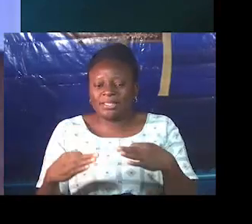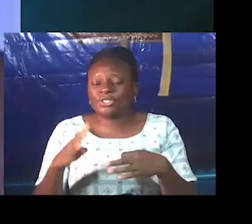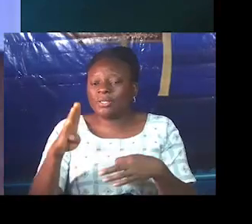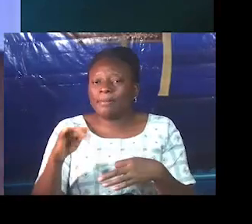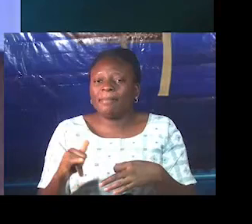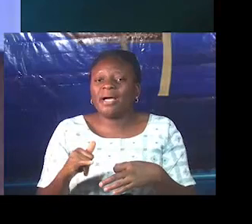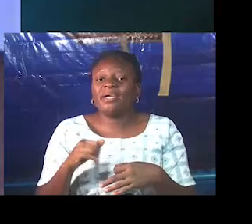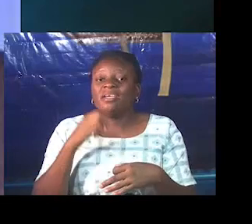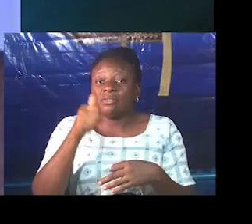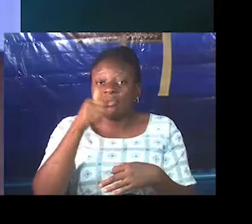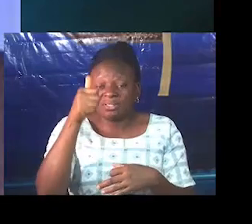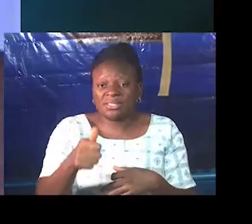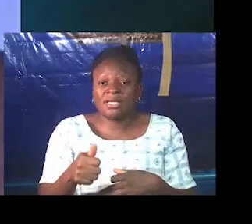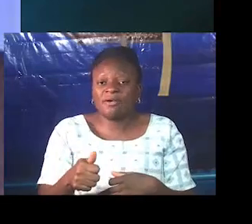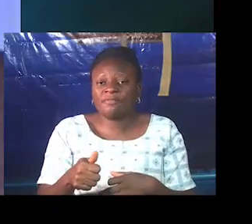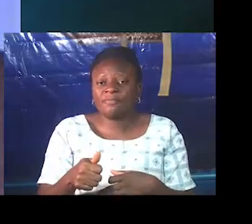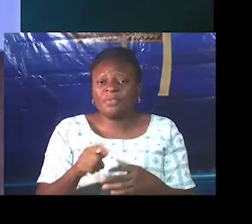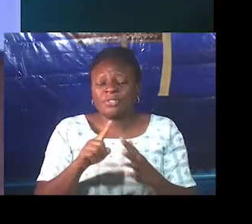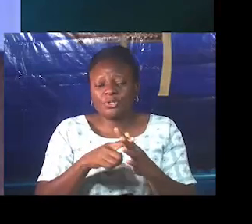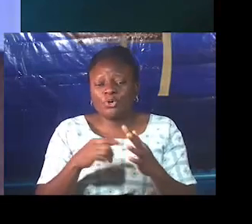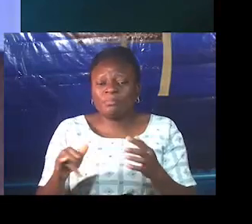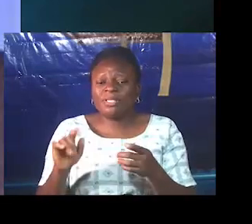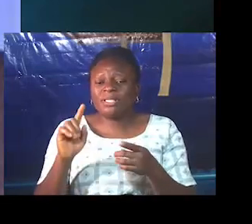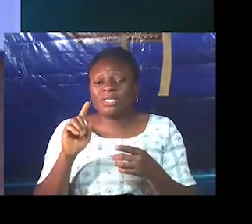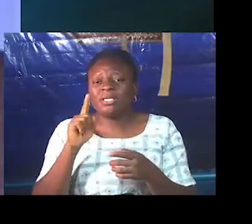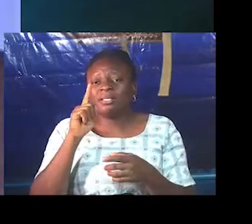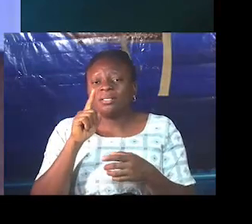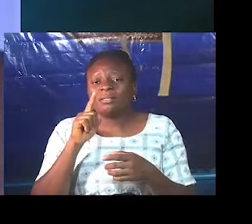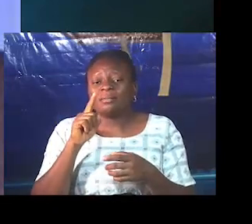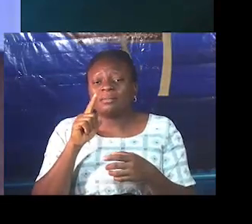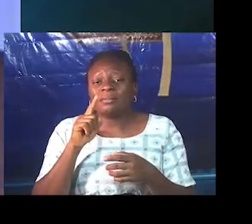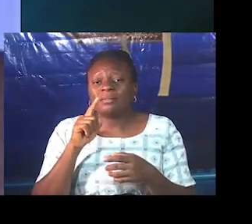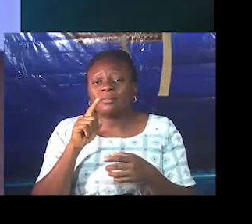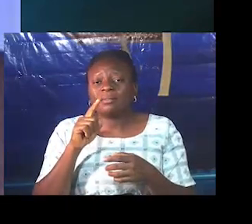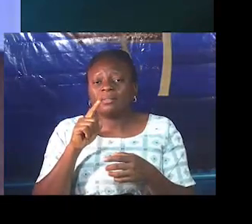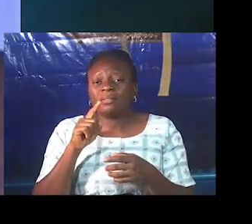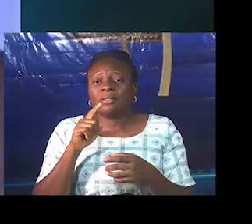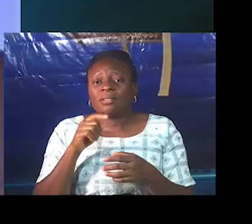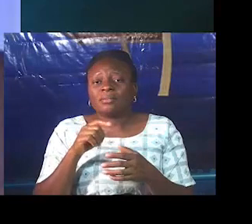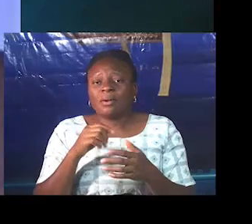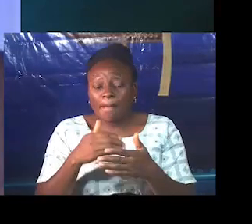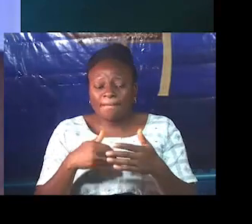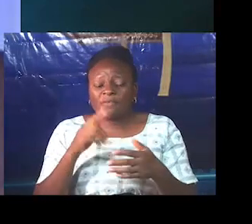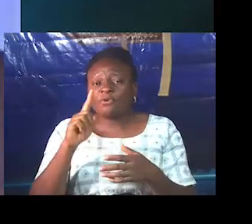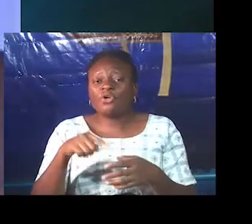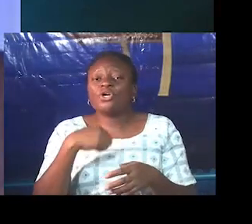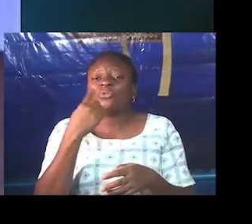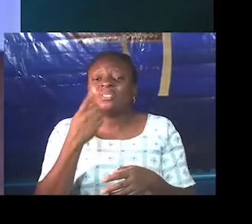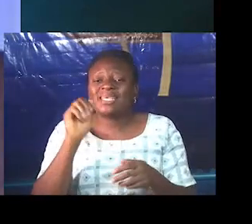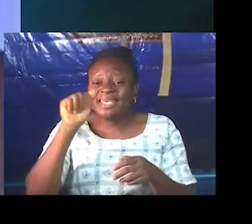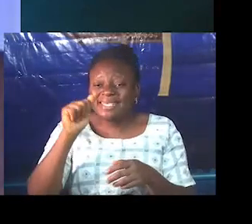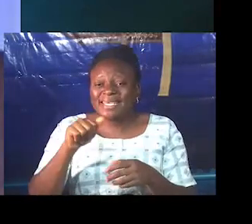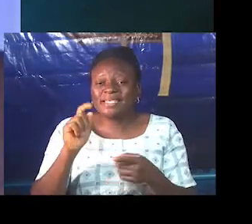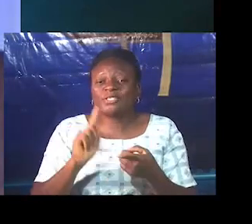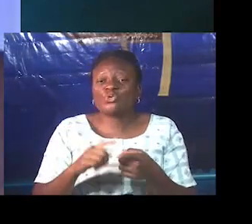yes to a young man, can you check him? Is he not still a boy? Do you want to deposit your life and